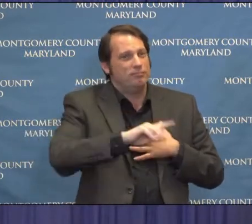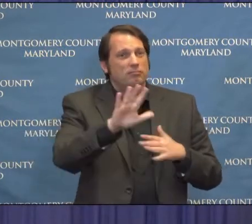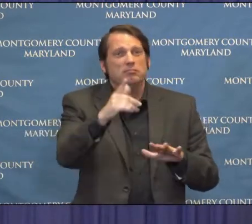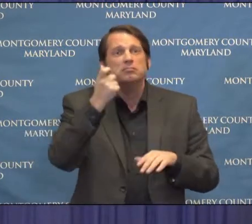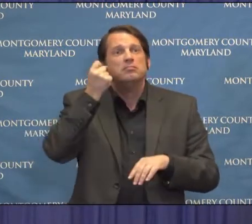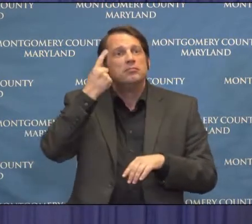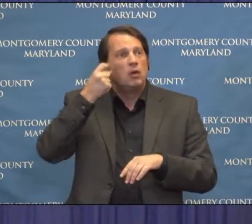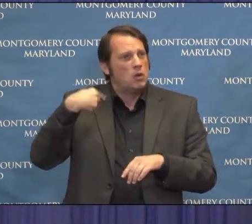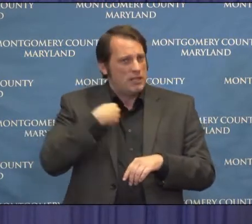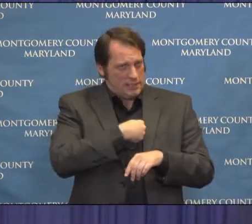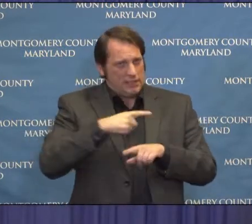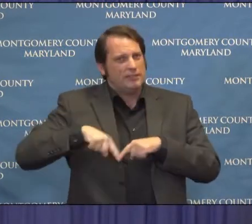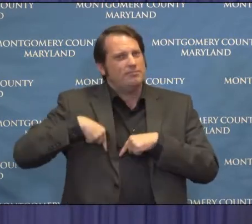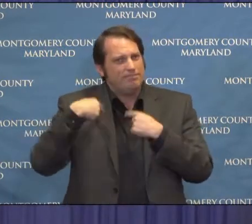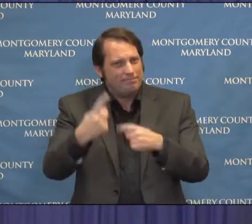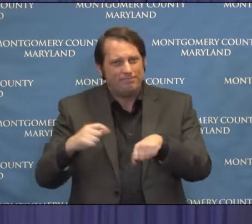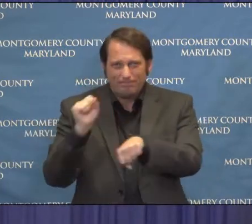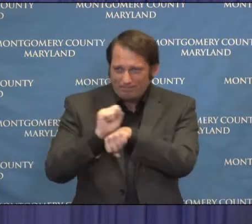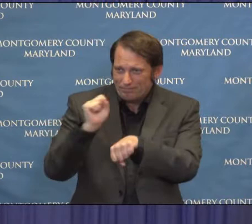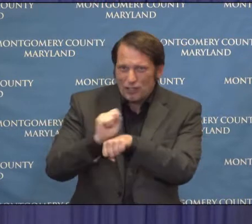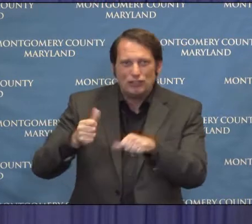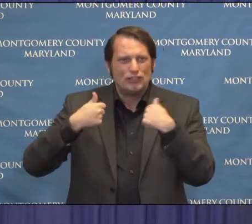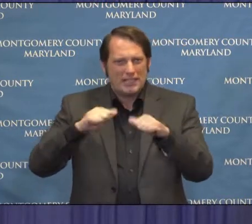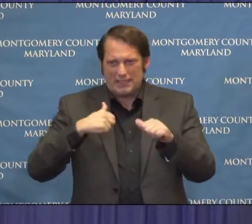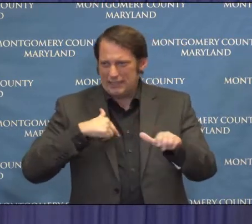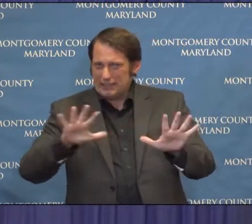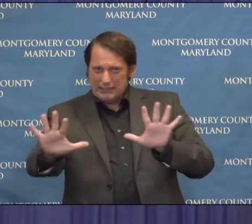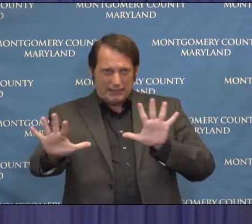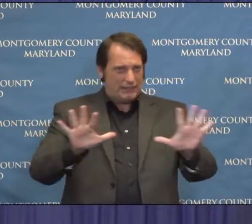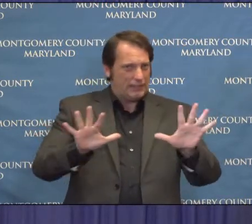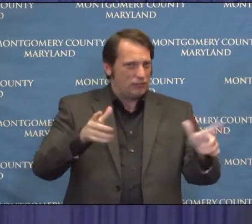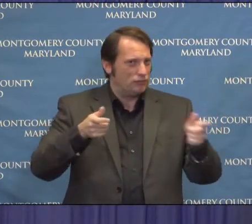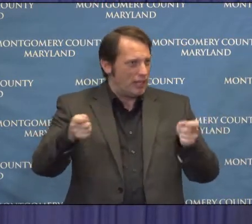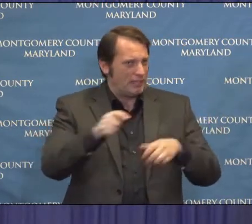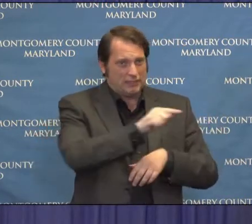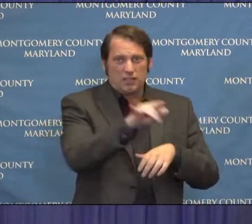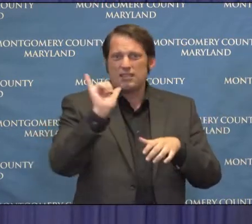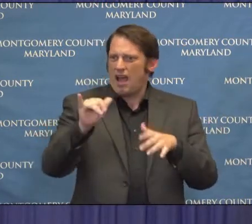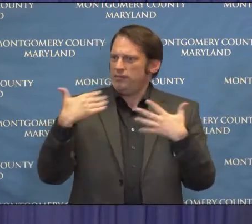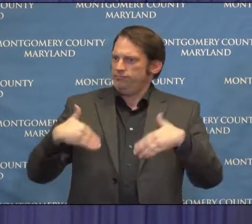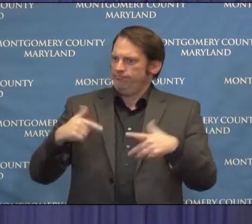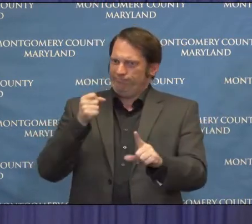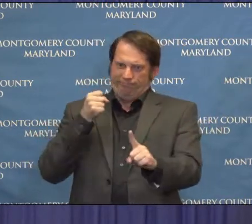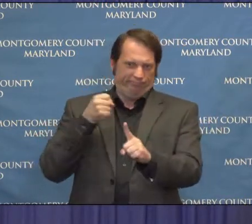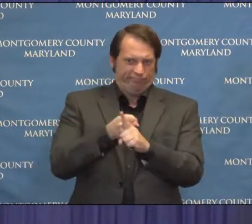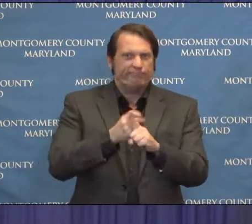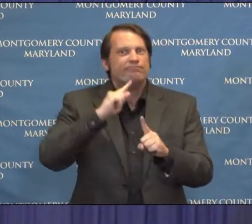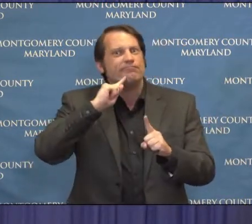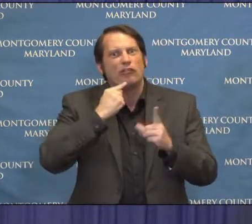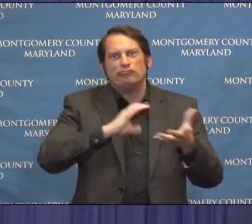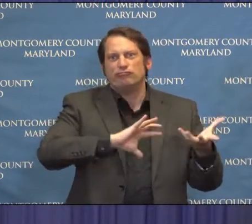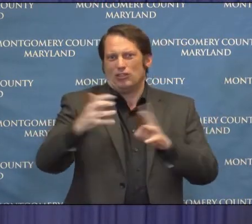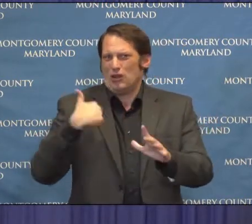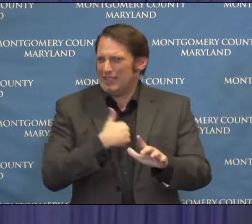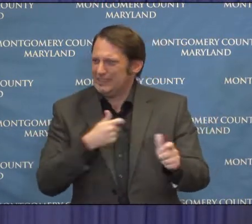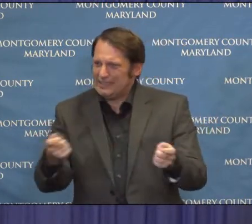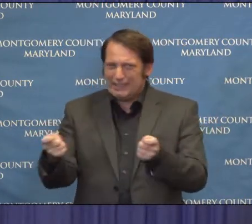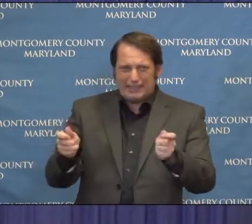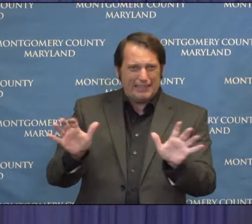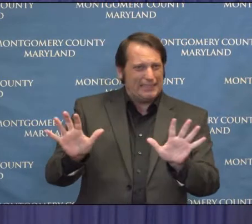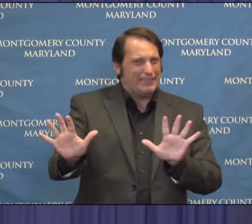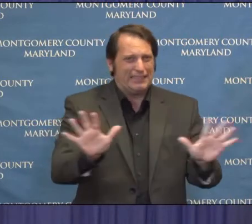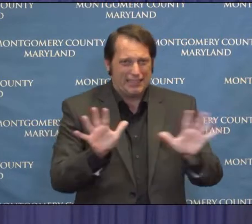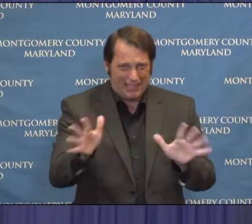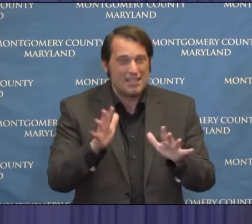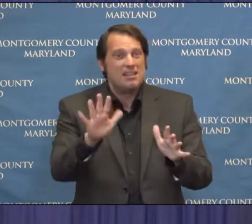crisis. And I would say that I think that because we did sheltering